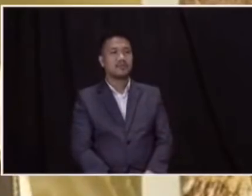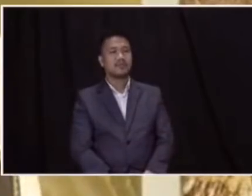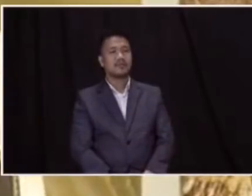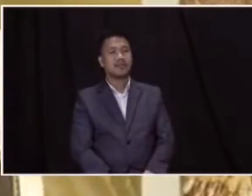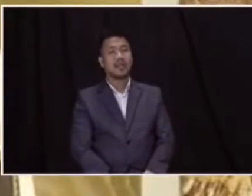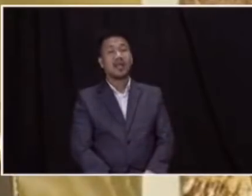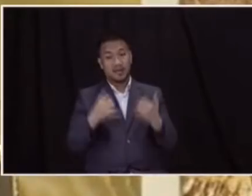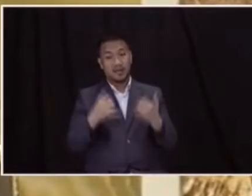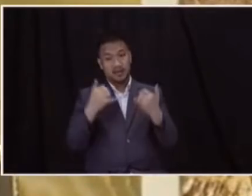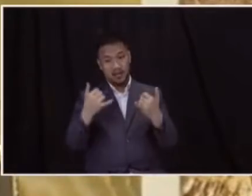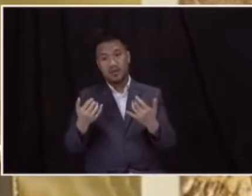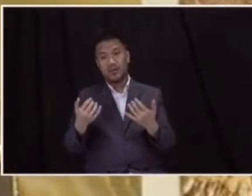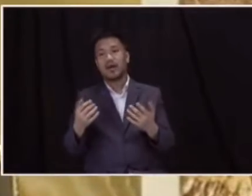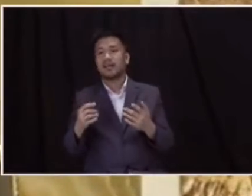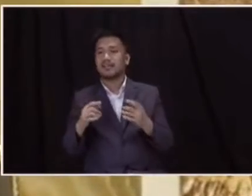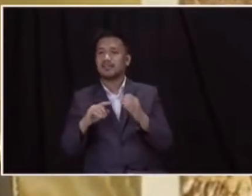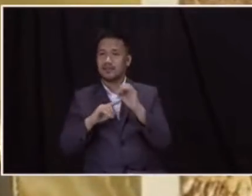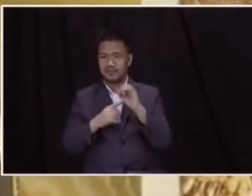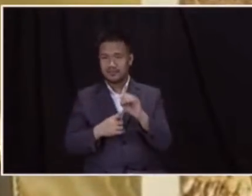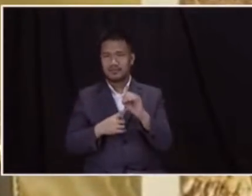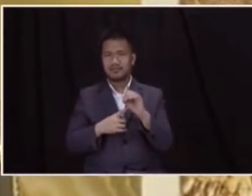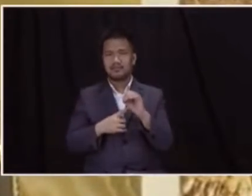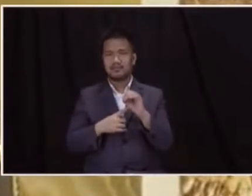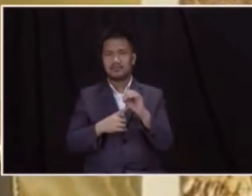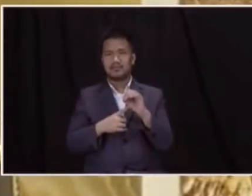As I officially start my ministry